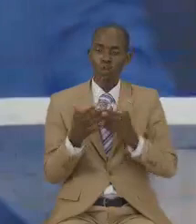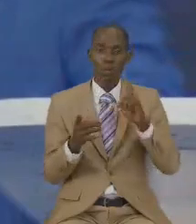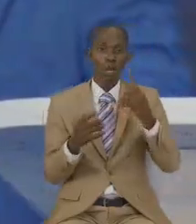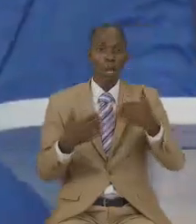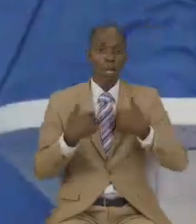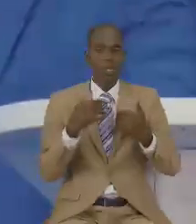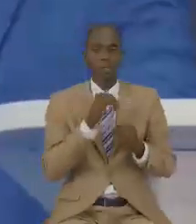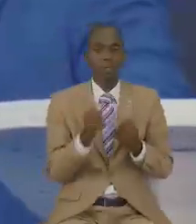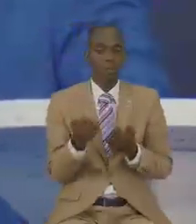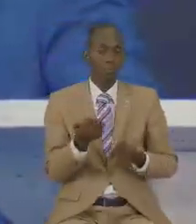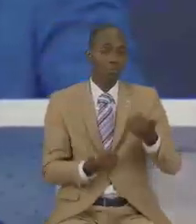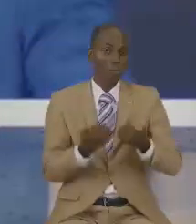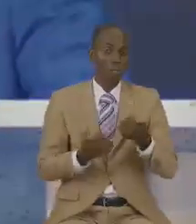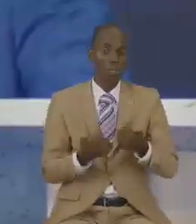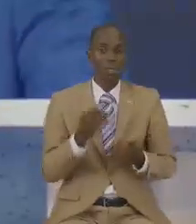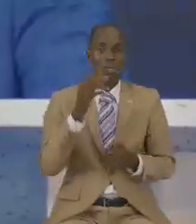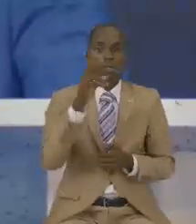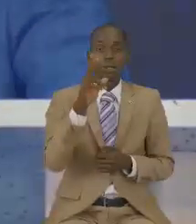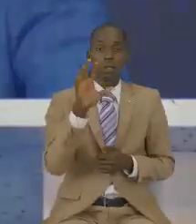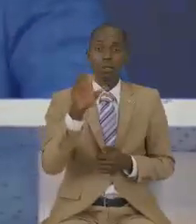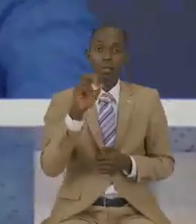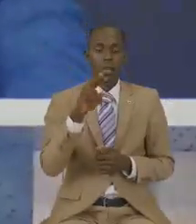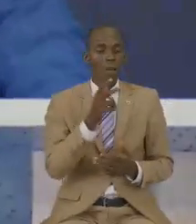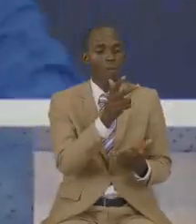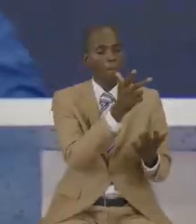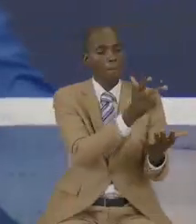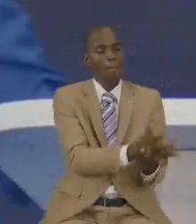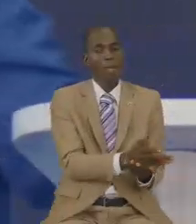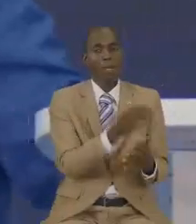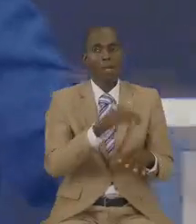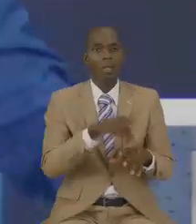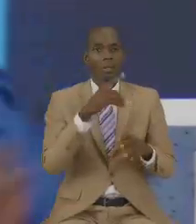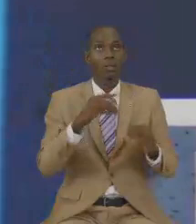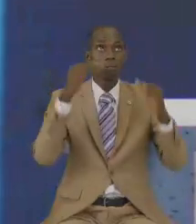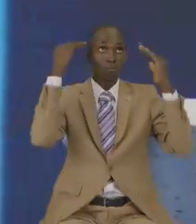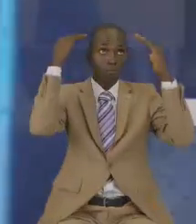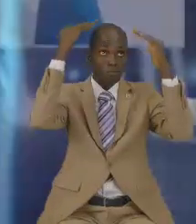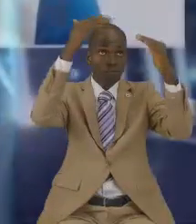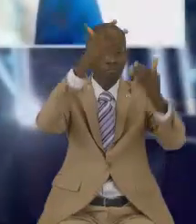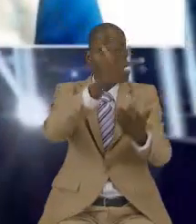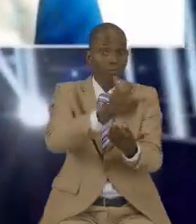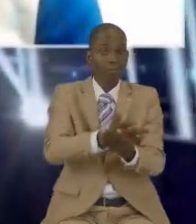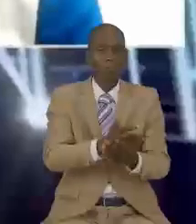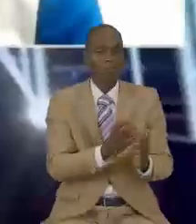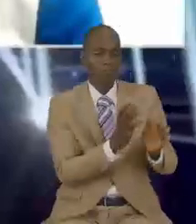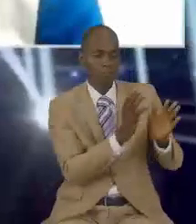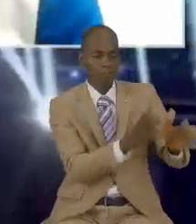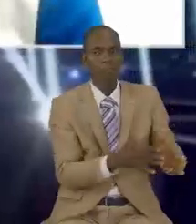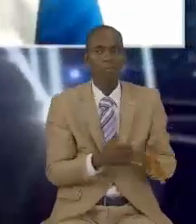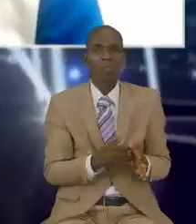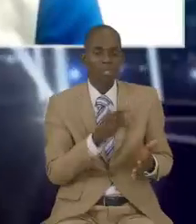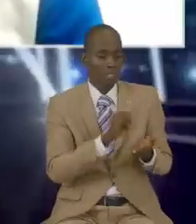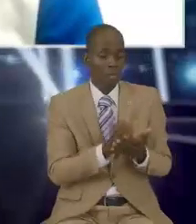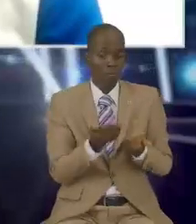he parked the car at the garage, and the car is neat, might even wash the car,